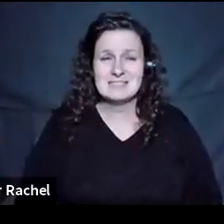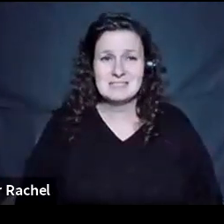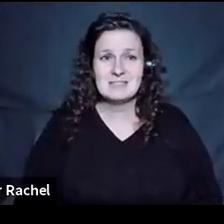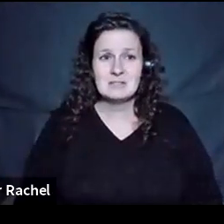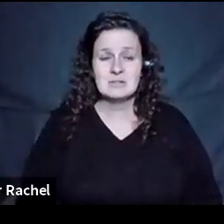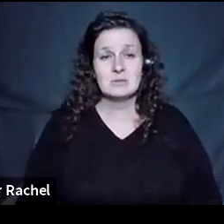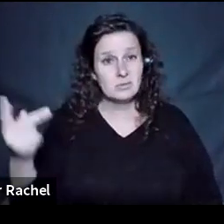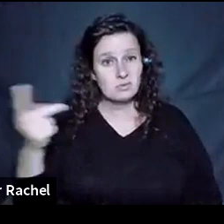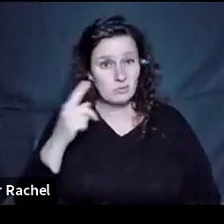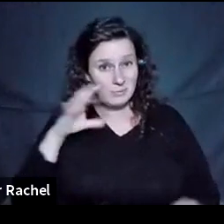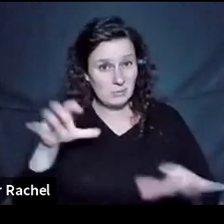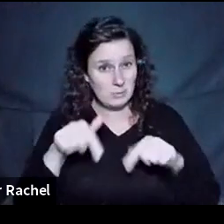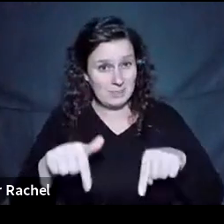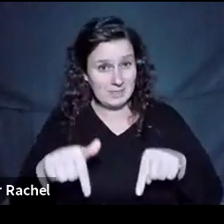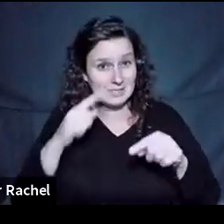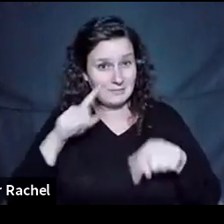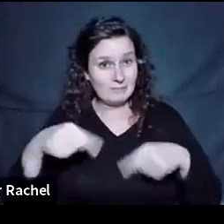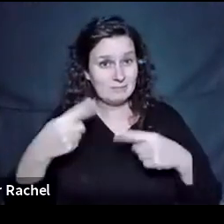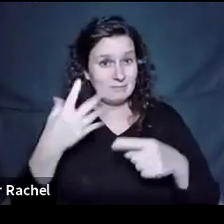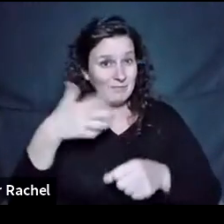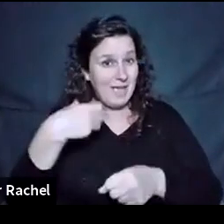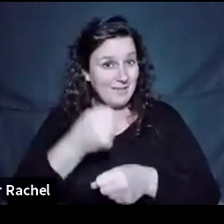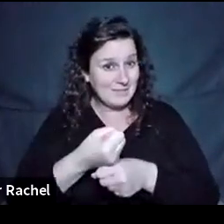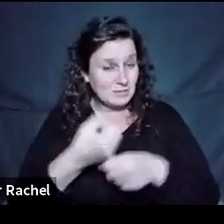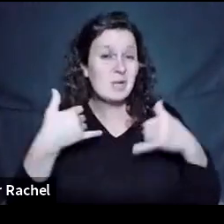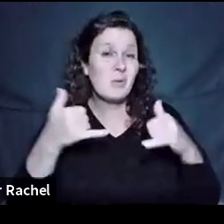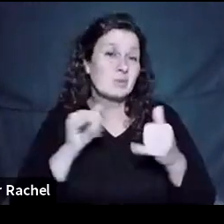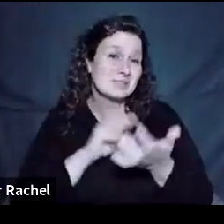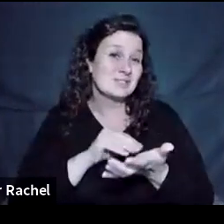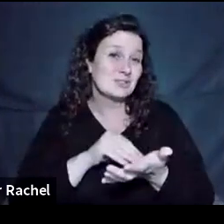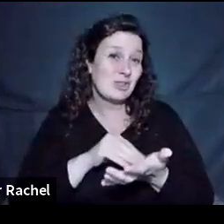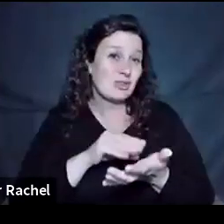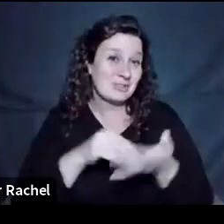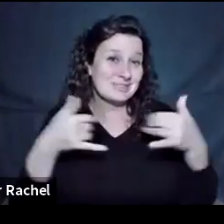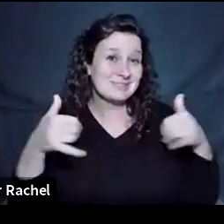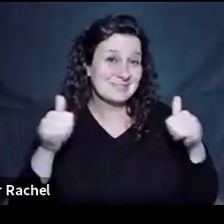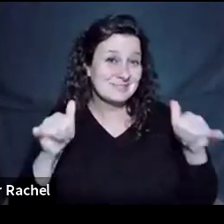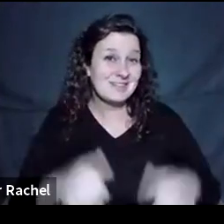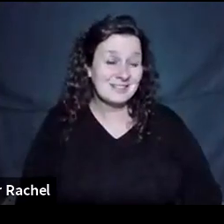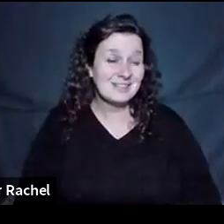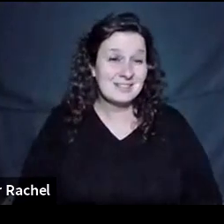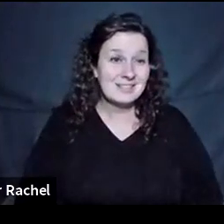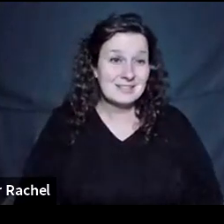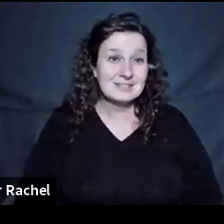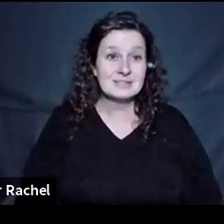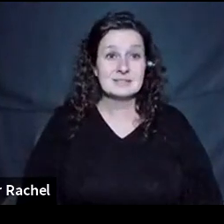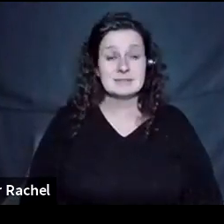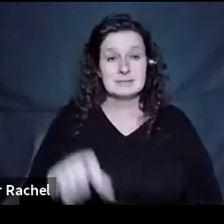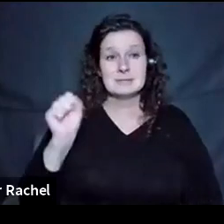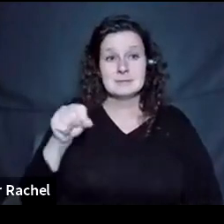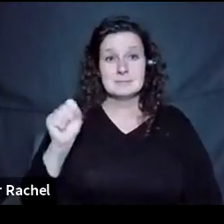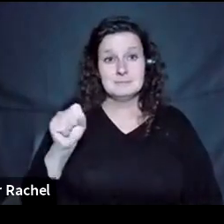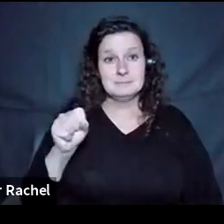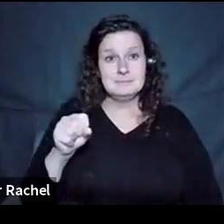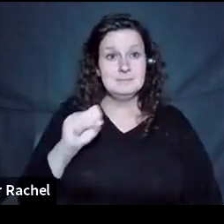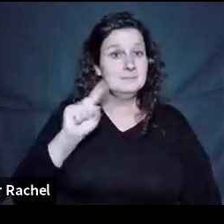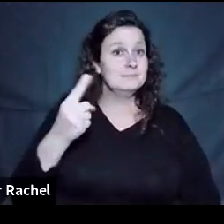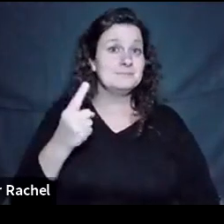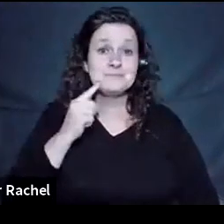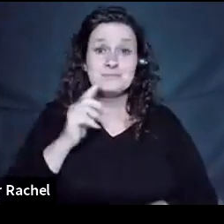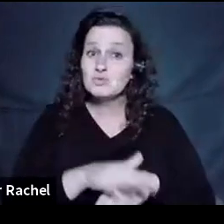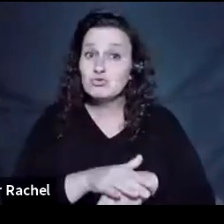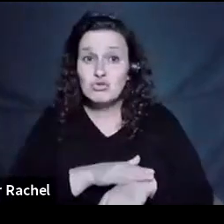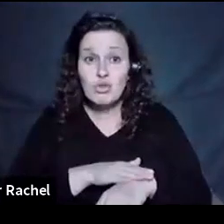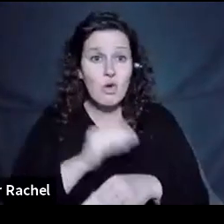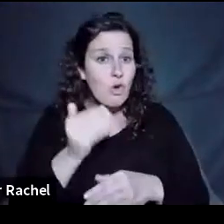doing this for 5 years and we're still learning. And so yeah, just by going slowly